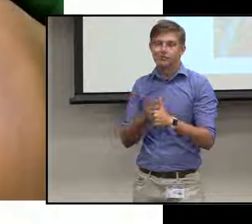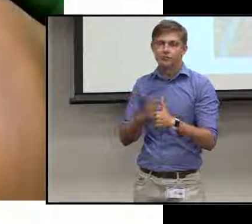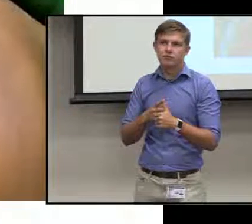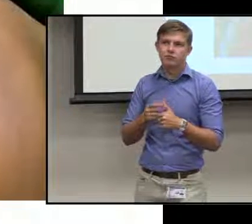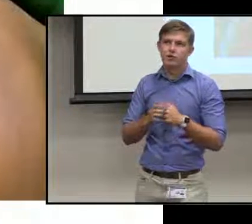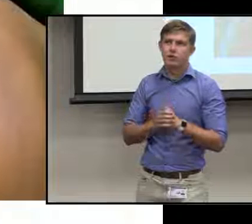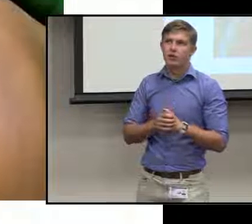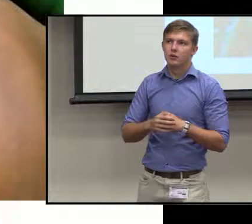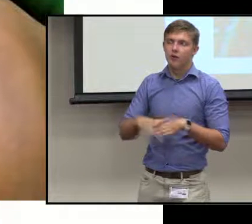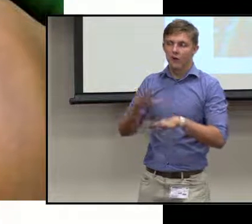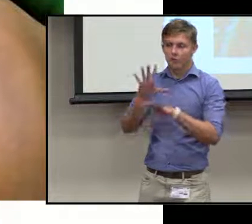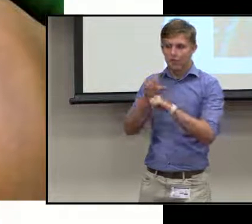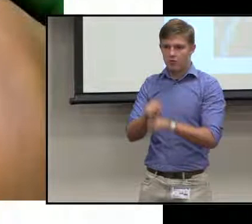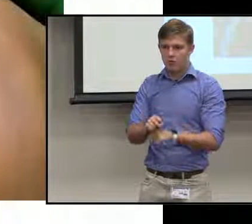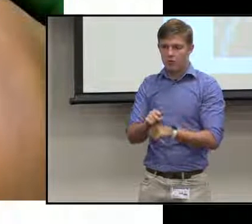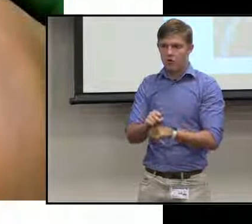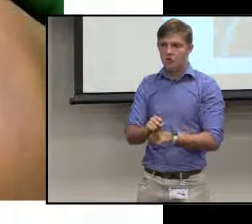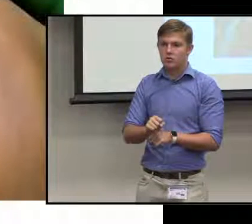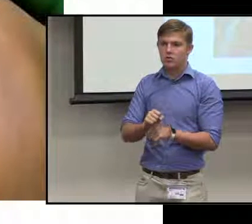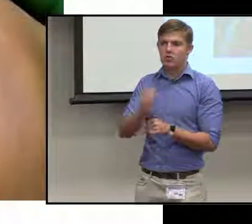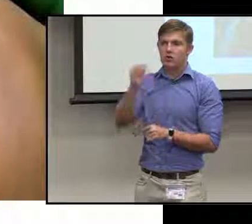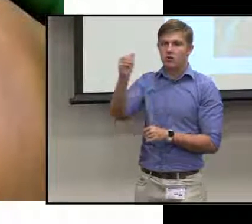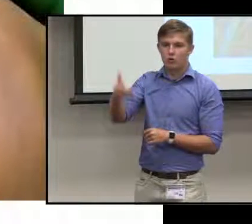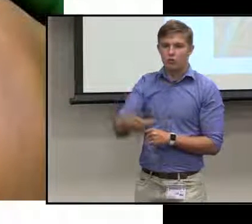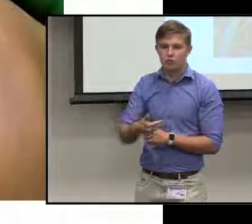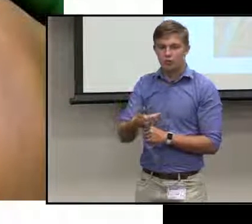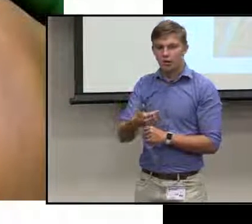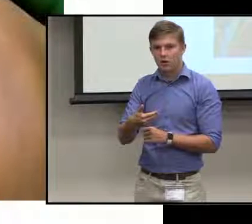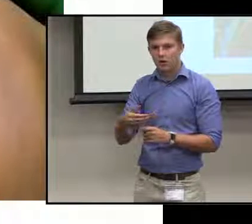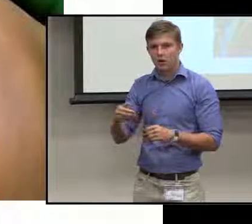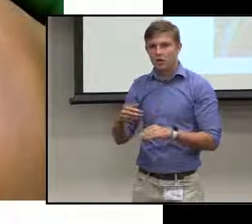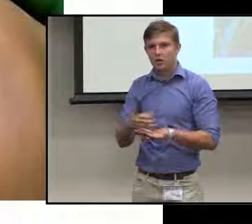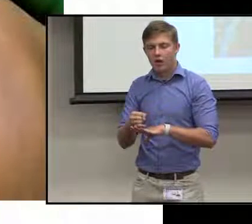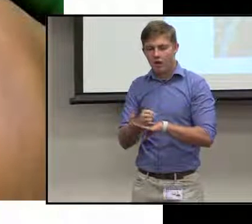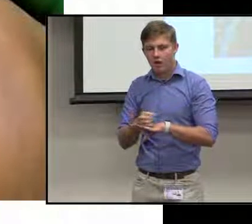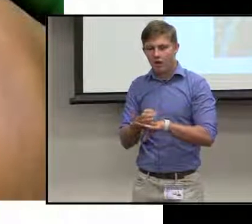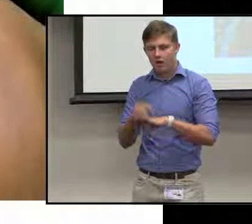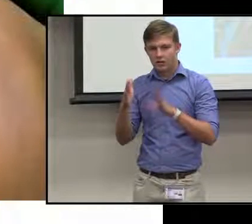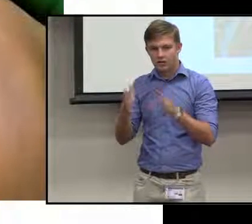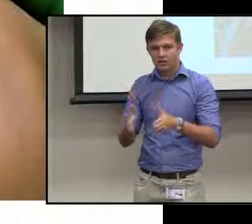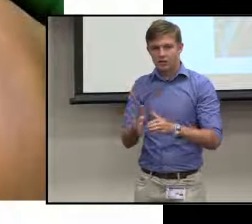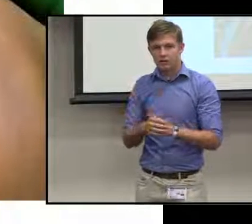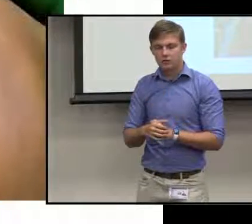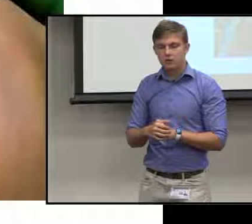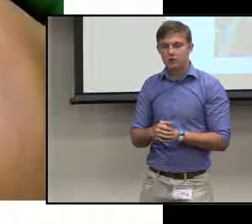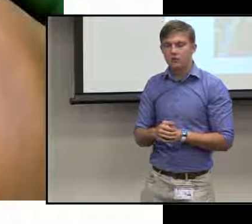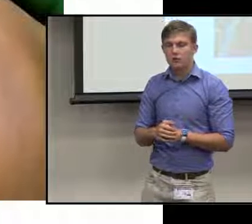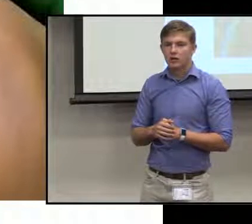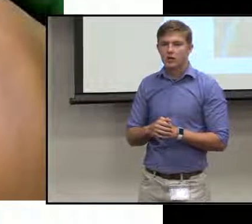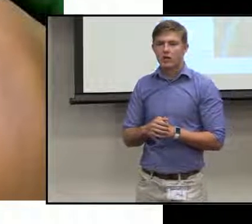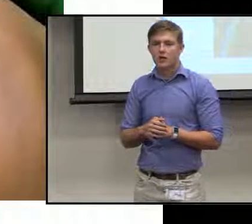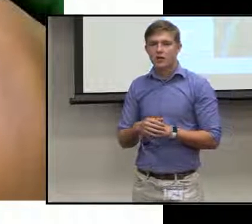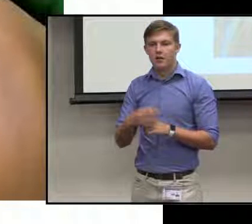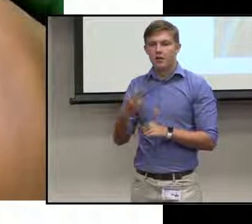very traditional greeting among the Maoris. The Maoris call this the nose press or the Hongi. You don't